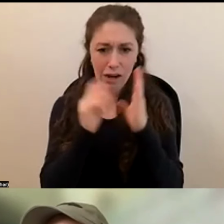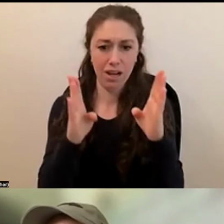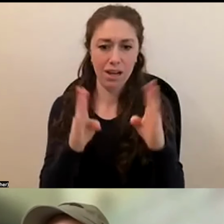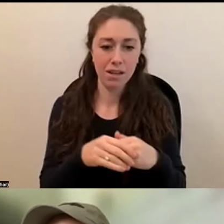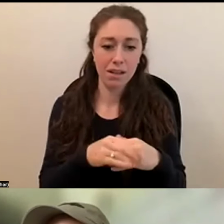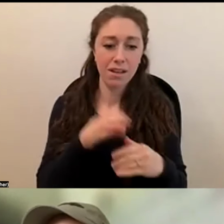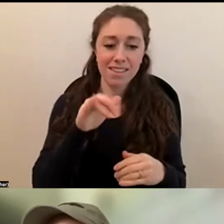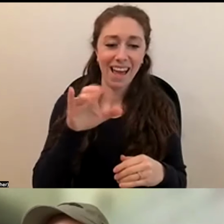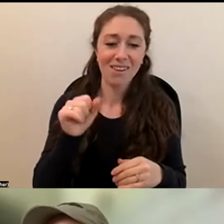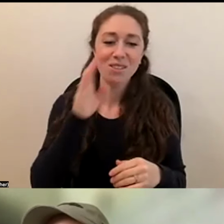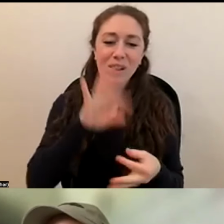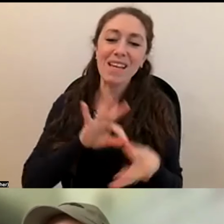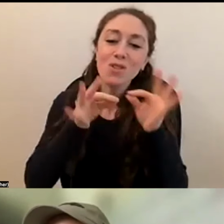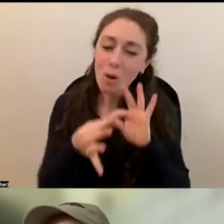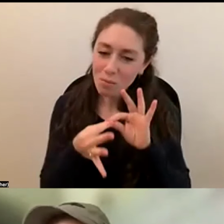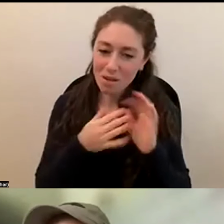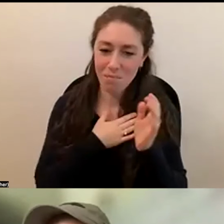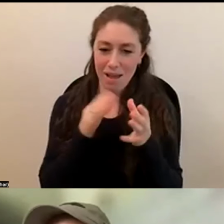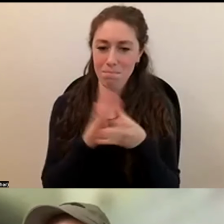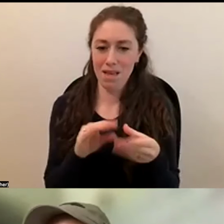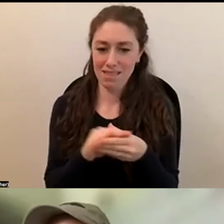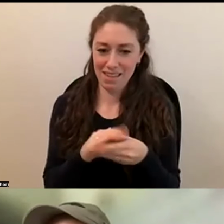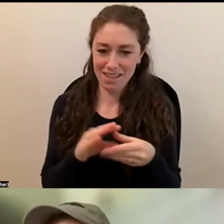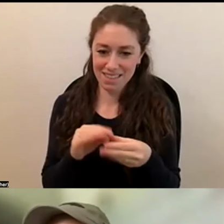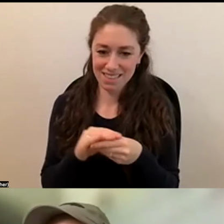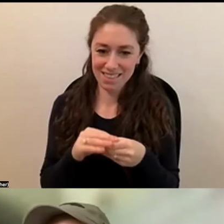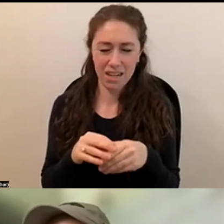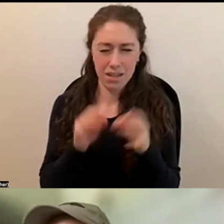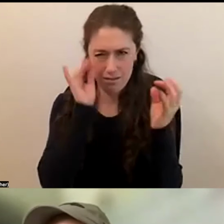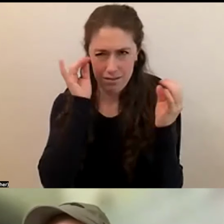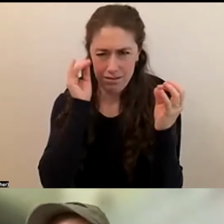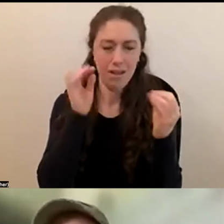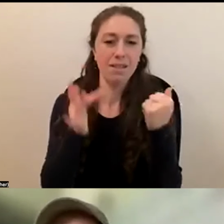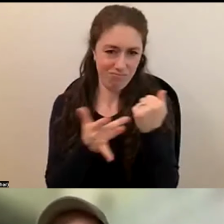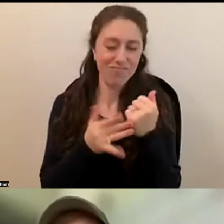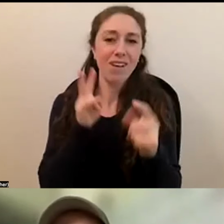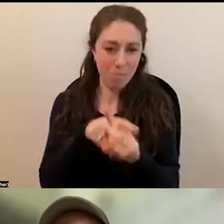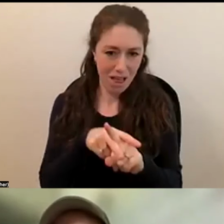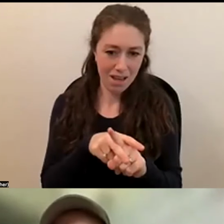interprets what I'm trying to say, and then he put the technical aspects to it, and that's how we do.